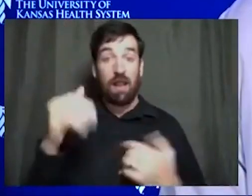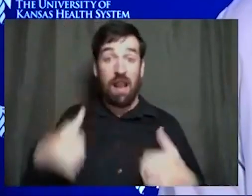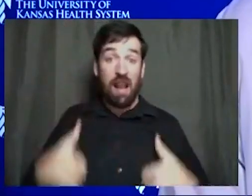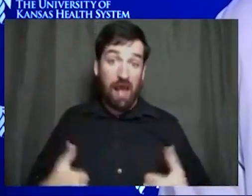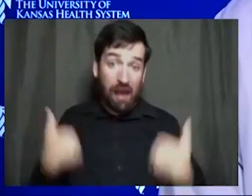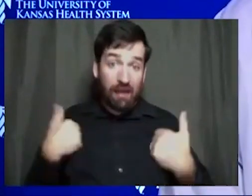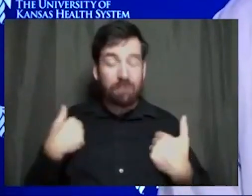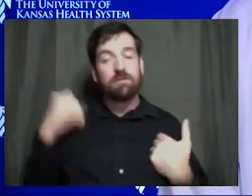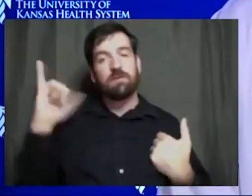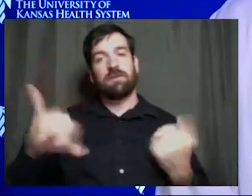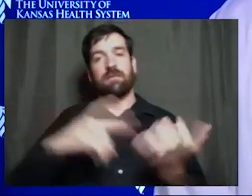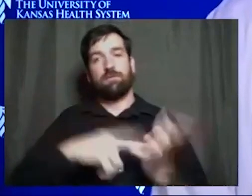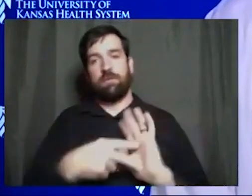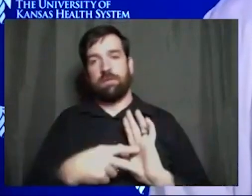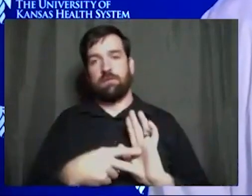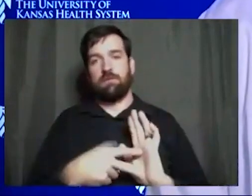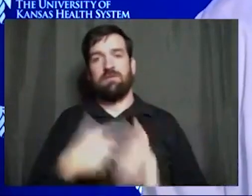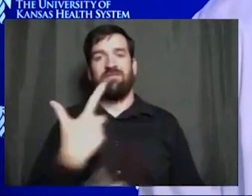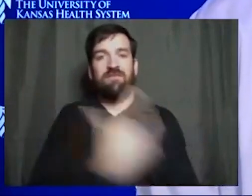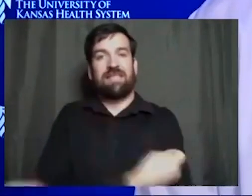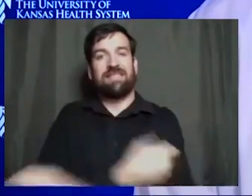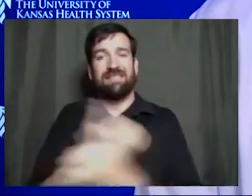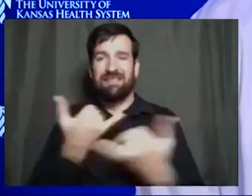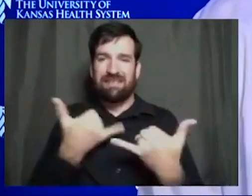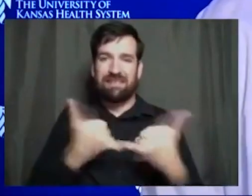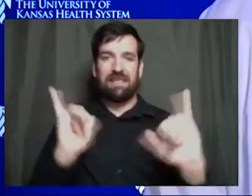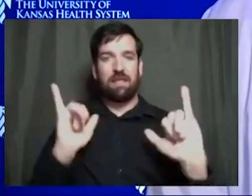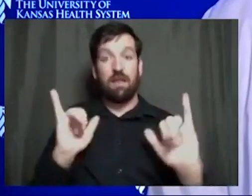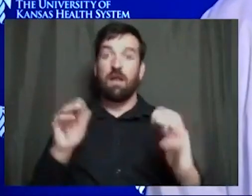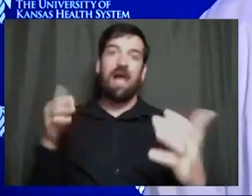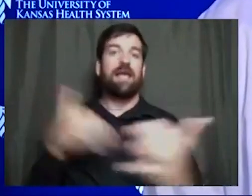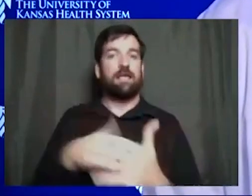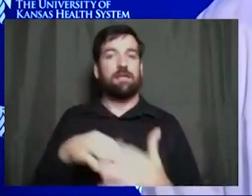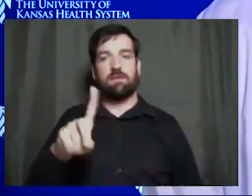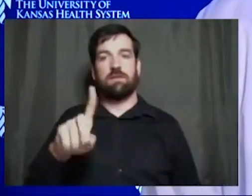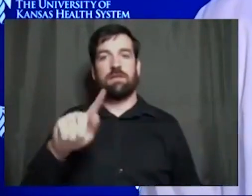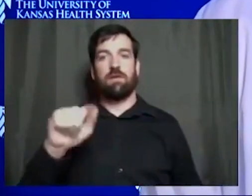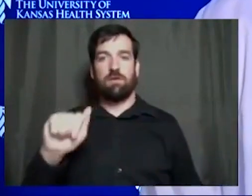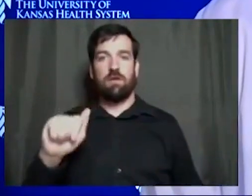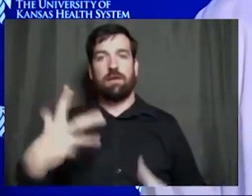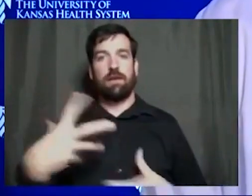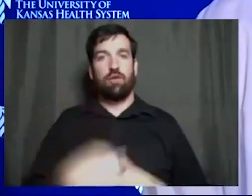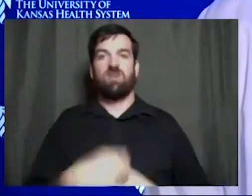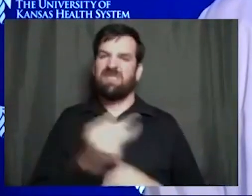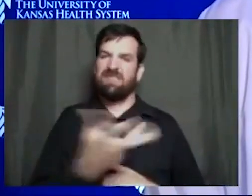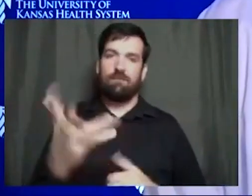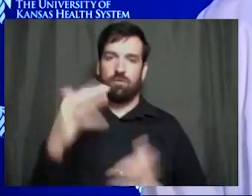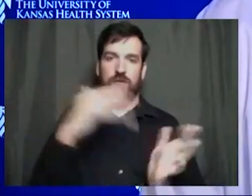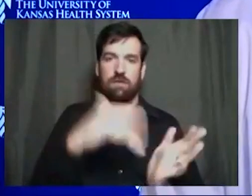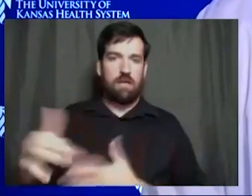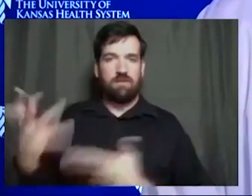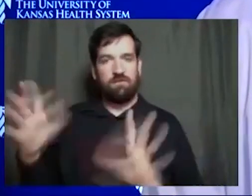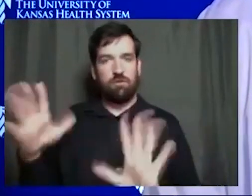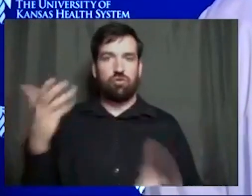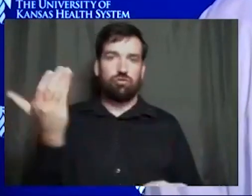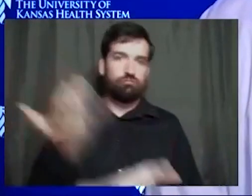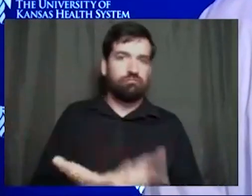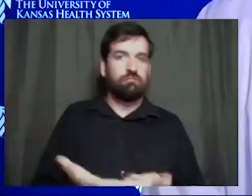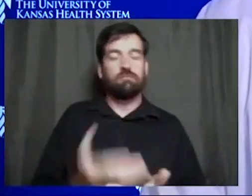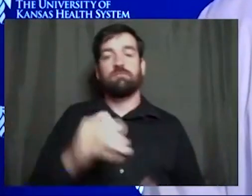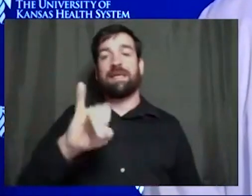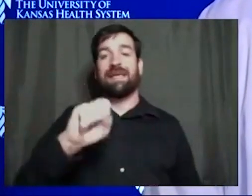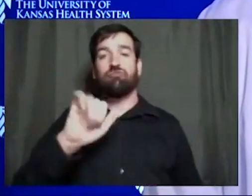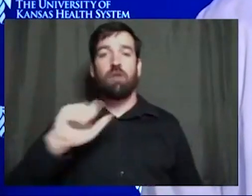The vaccine continues to do that even against Delta variant, and multiple studies have shown that from Scotland, from Israel, here in the United